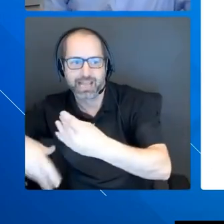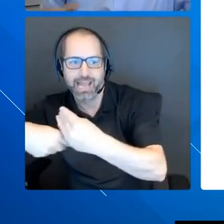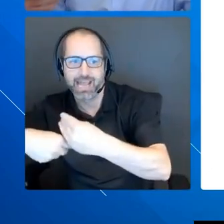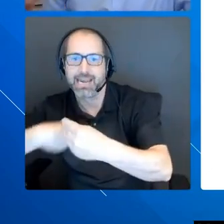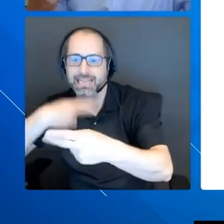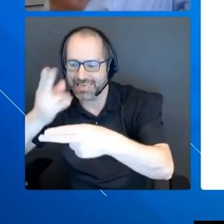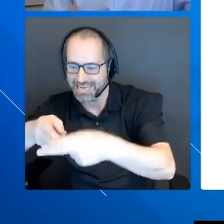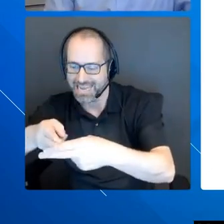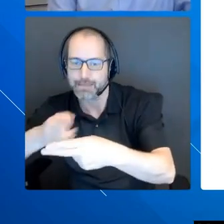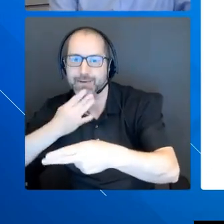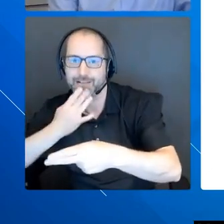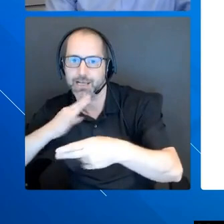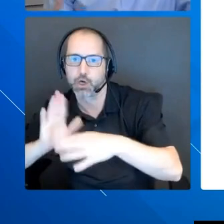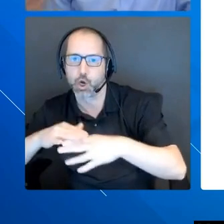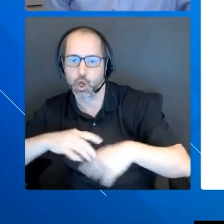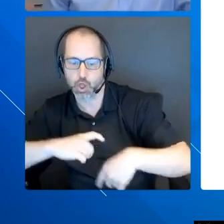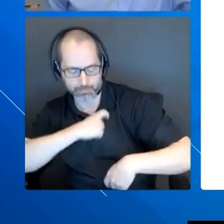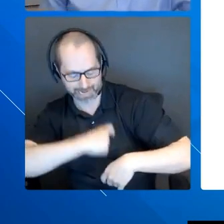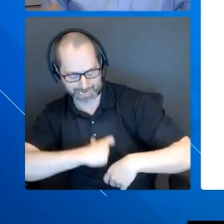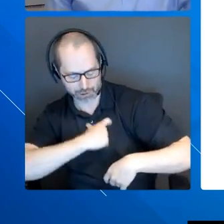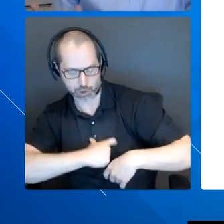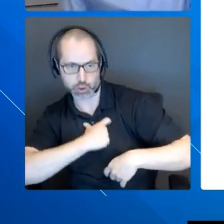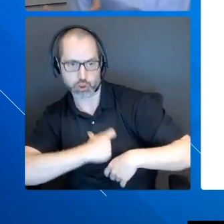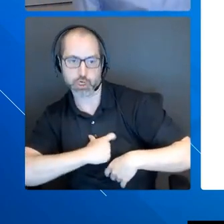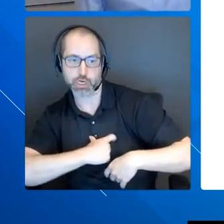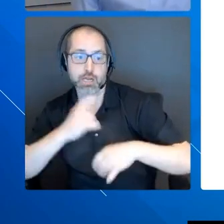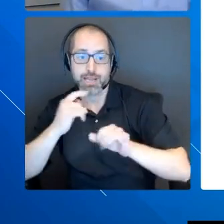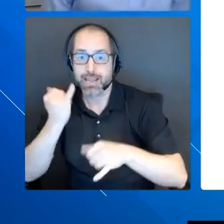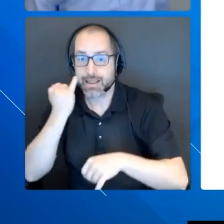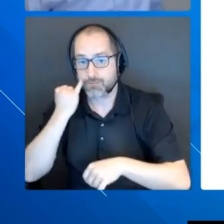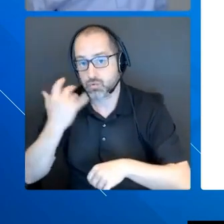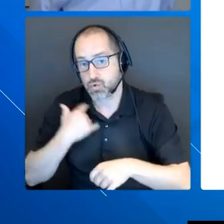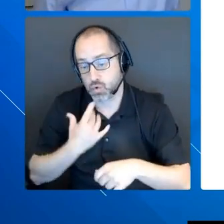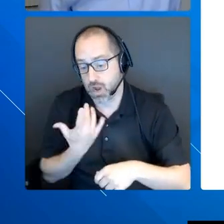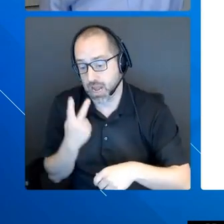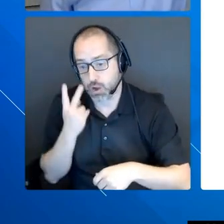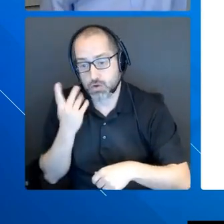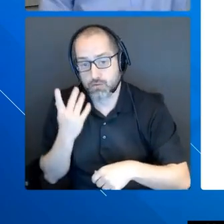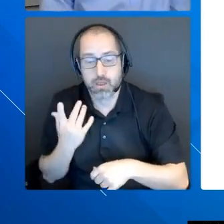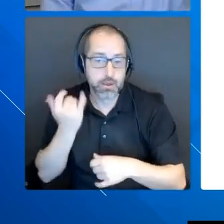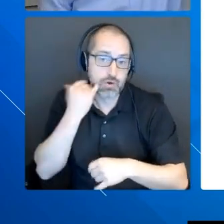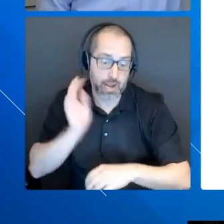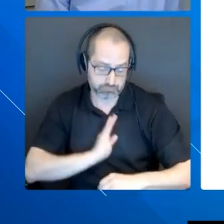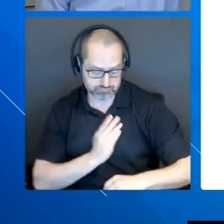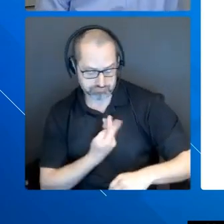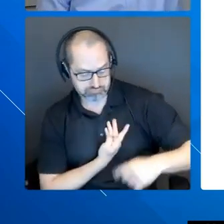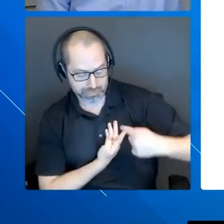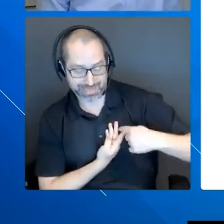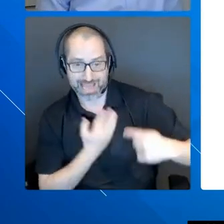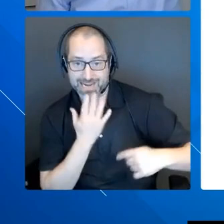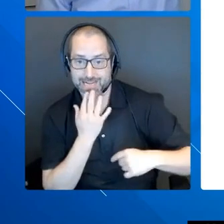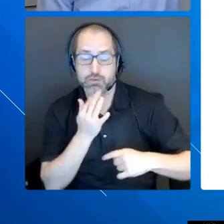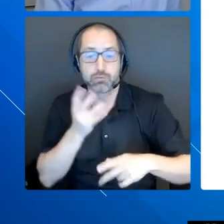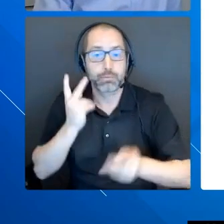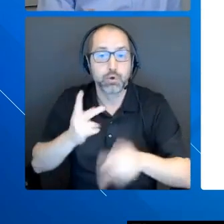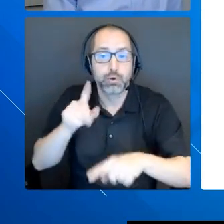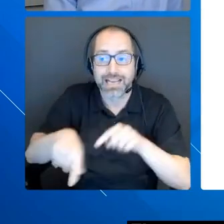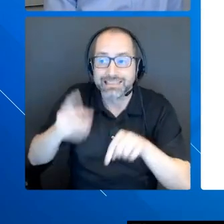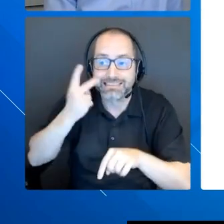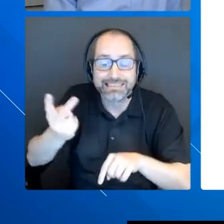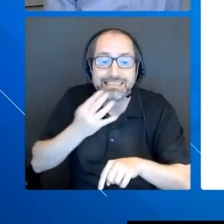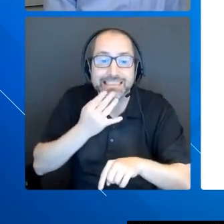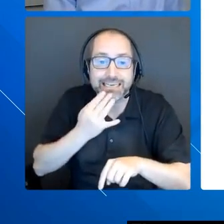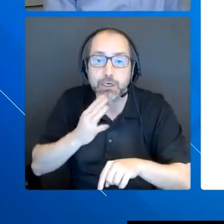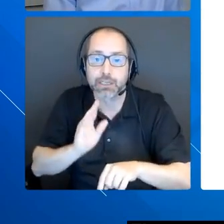on the badge? You can, even if you don't like the look, you can put it on the back. But that way, somebody who's color vision efficient, they don't just have to rely on the color itself. They